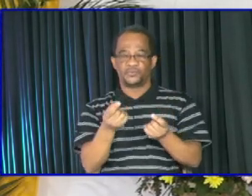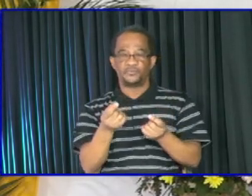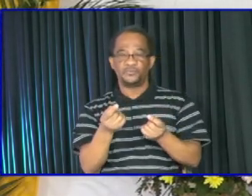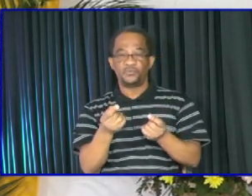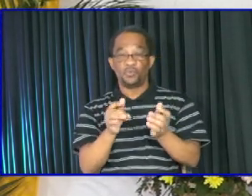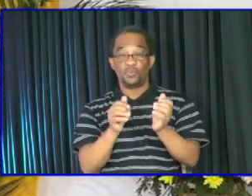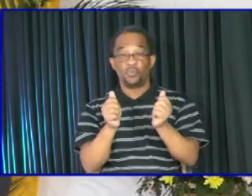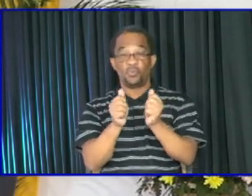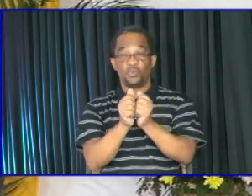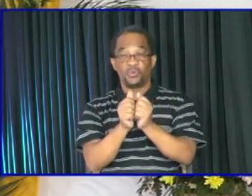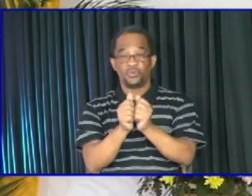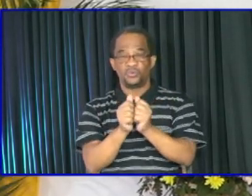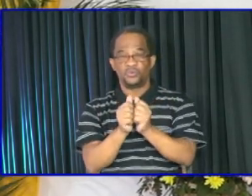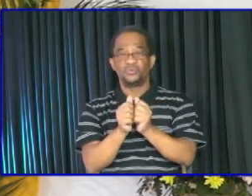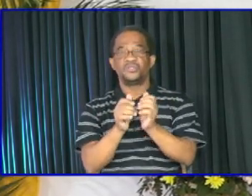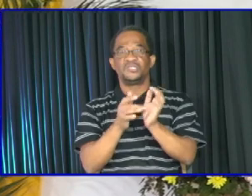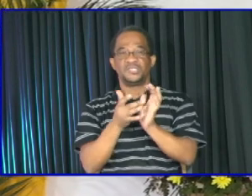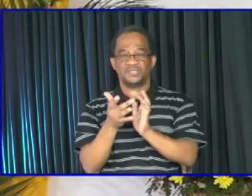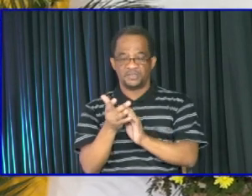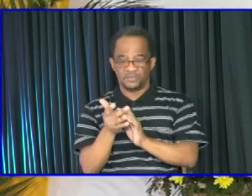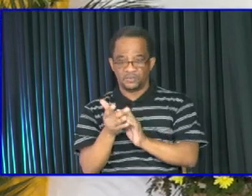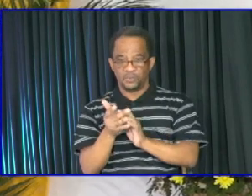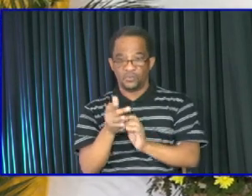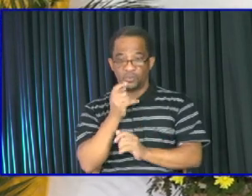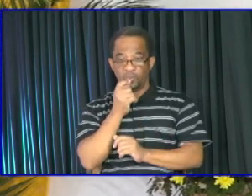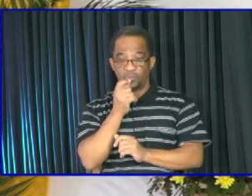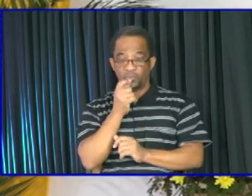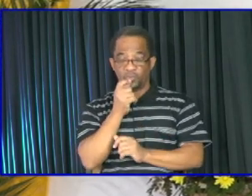with Jesus, which is called Christ?